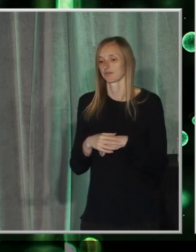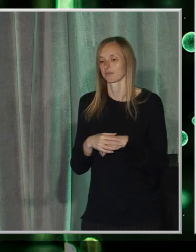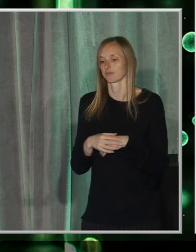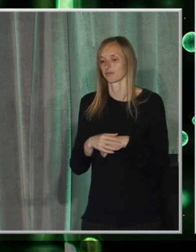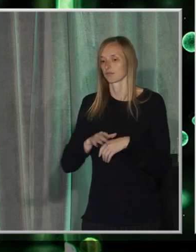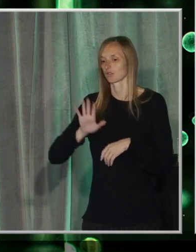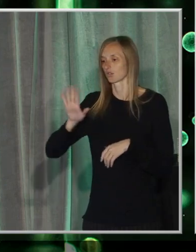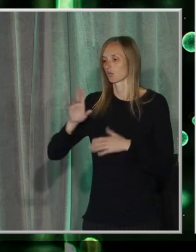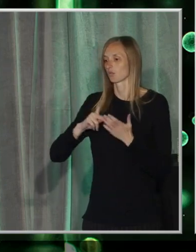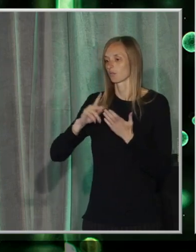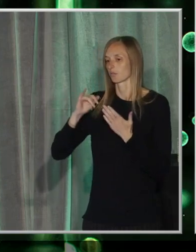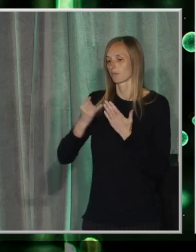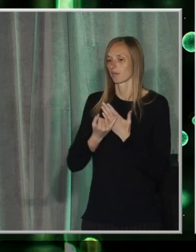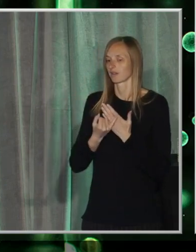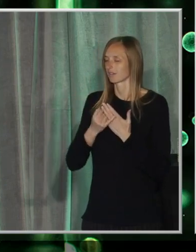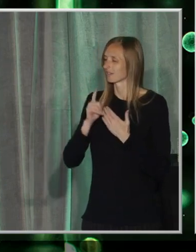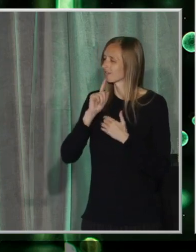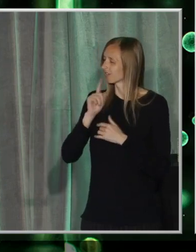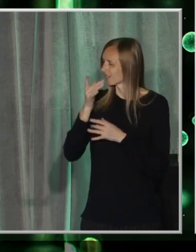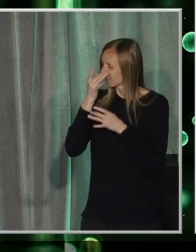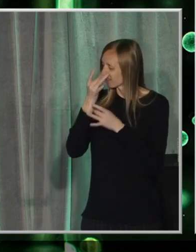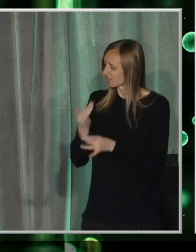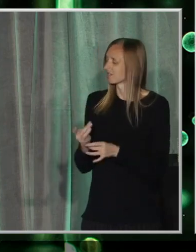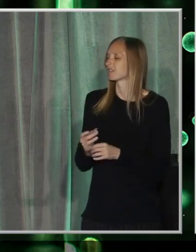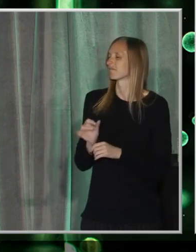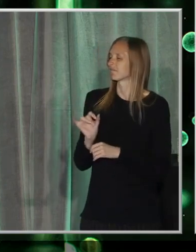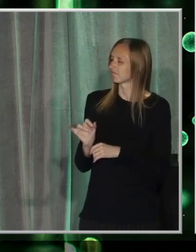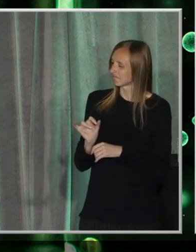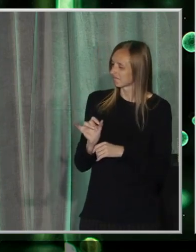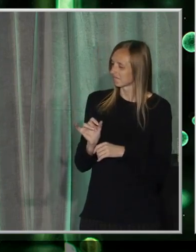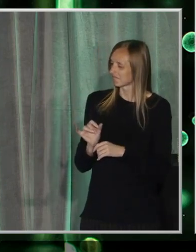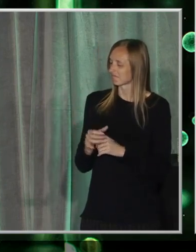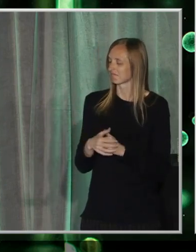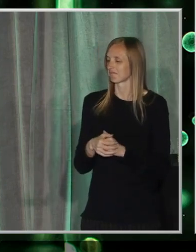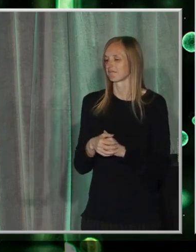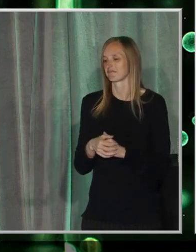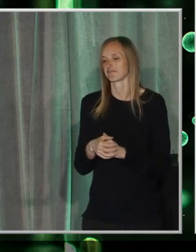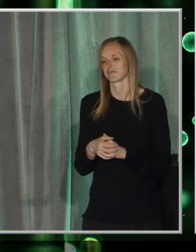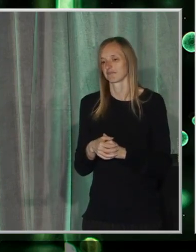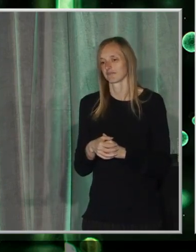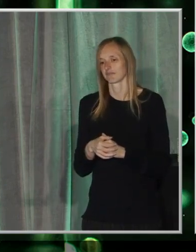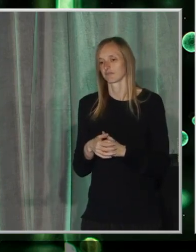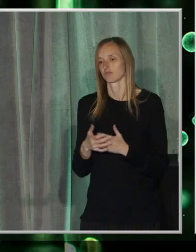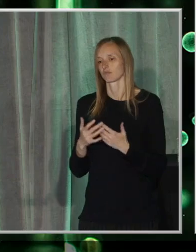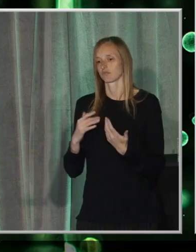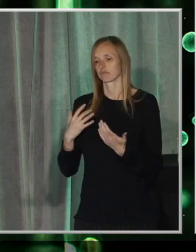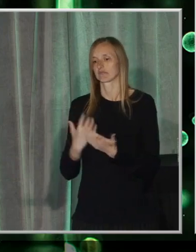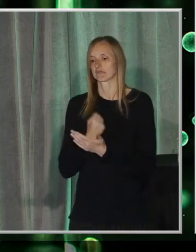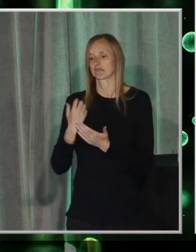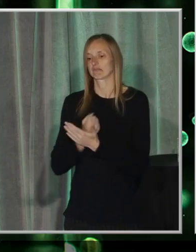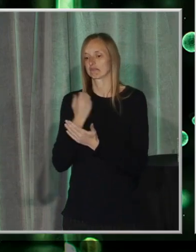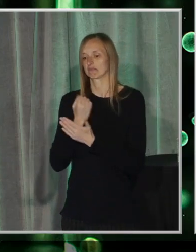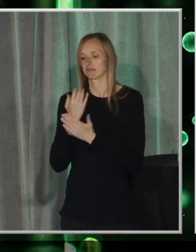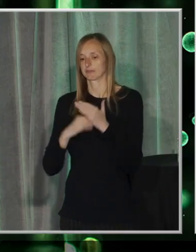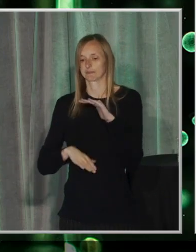Your project is really interesting in the fact that you have been able to optimize so many